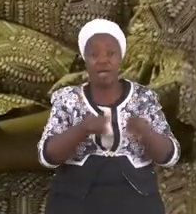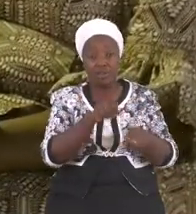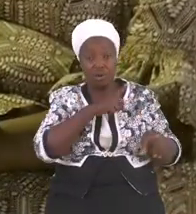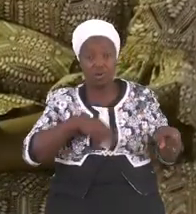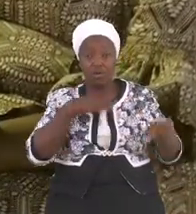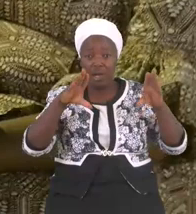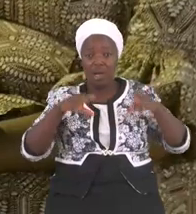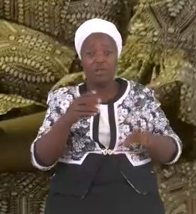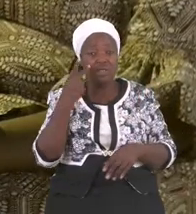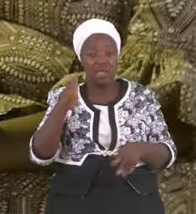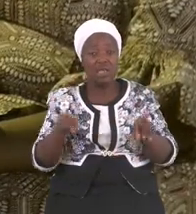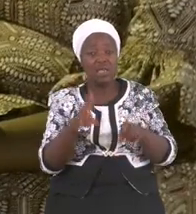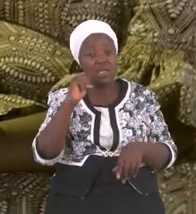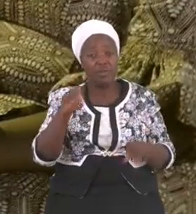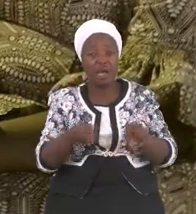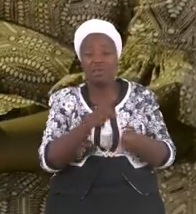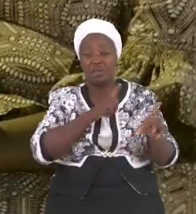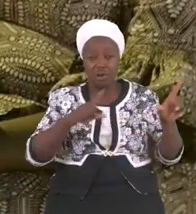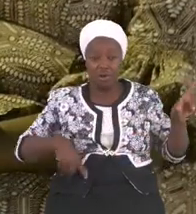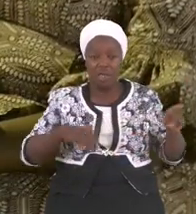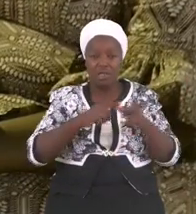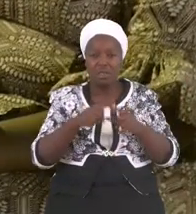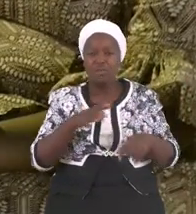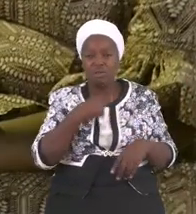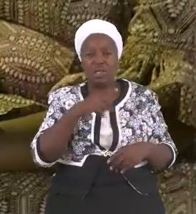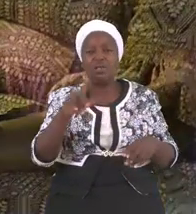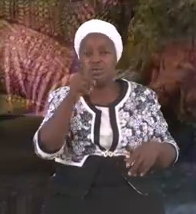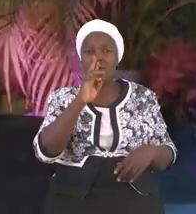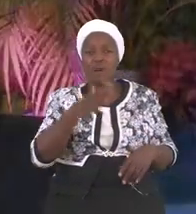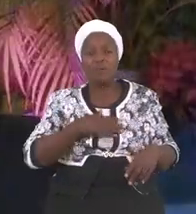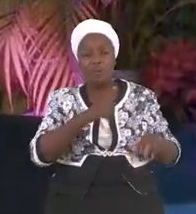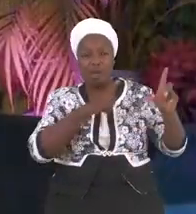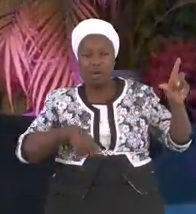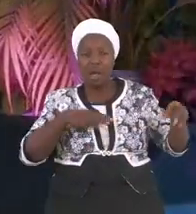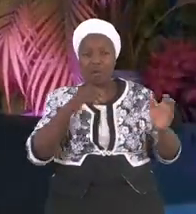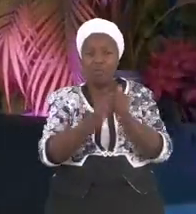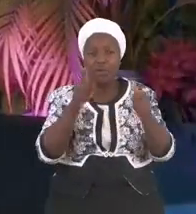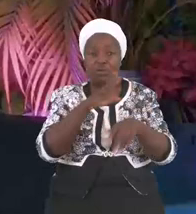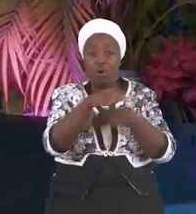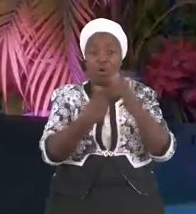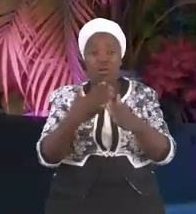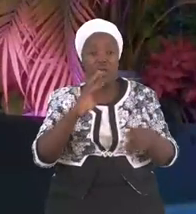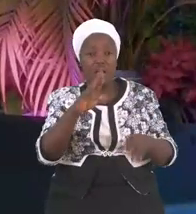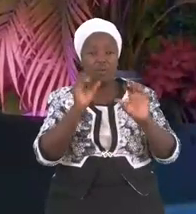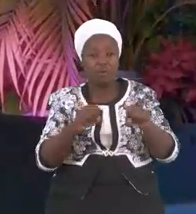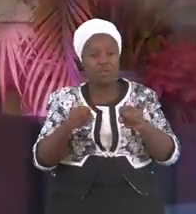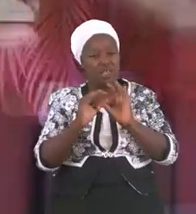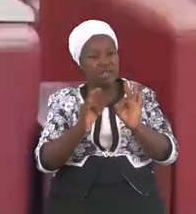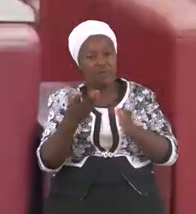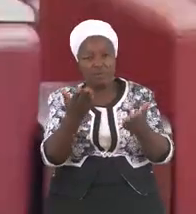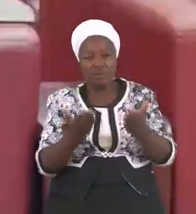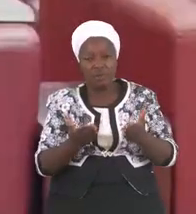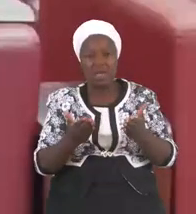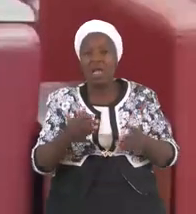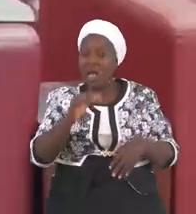him as Lord. And you say, you are my Lord. And with you all things are possible. If thou wilt, and he